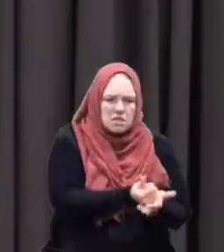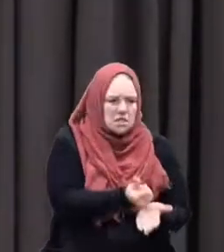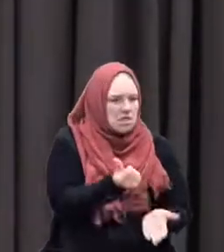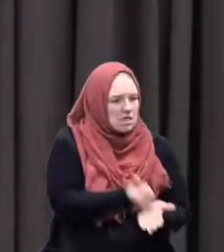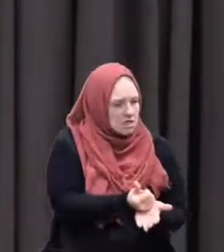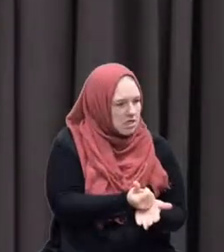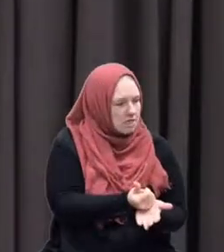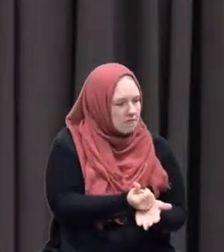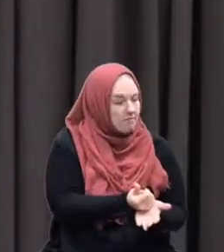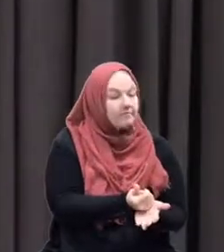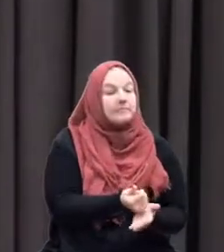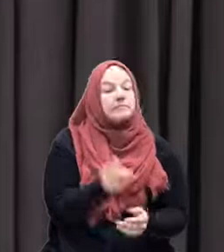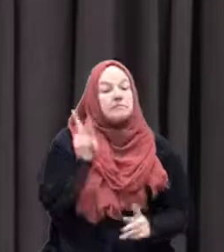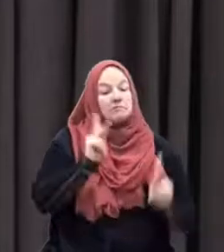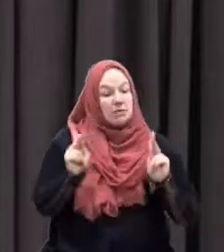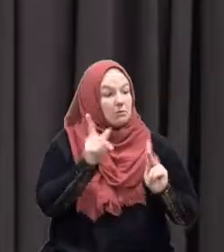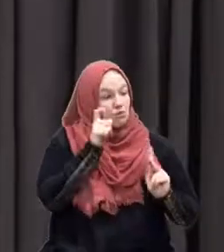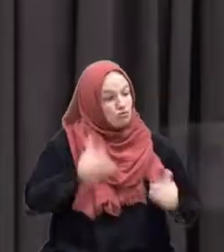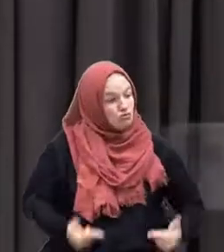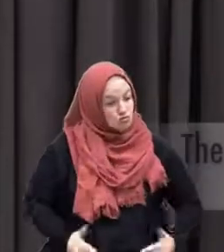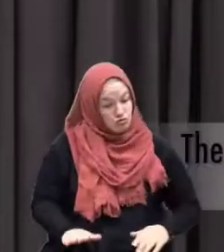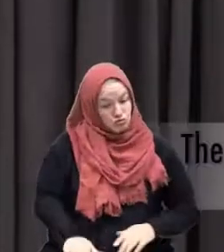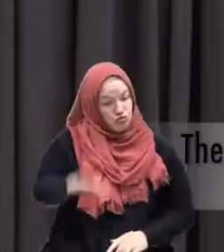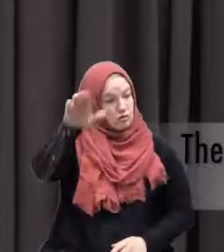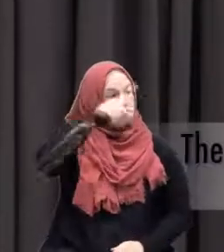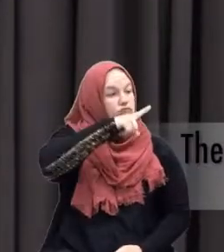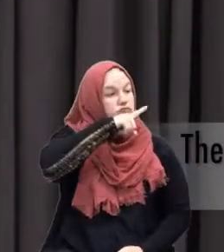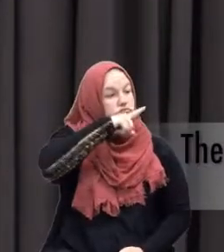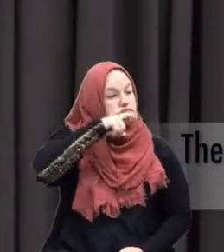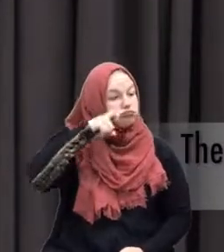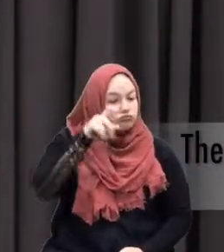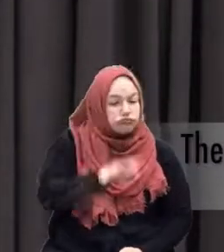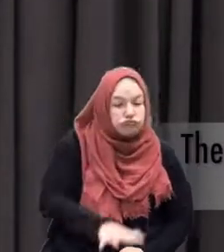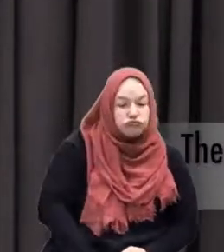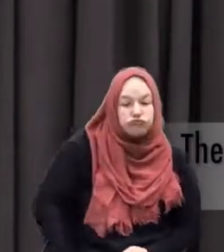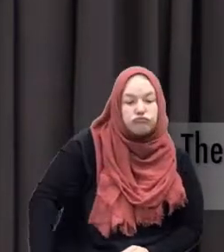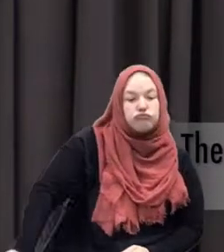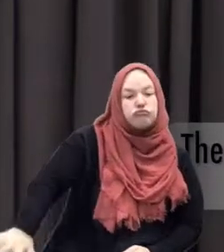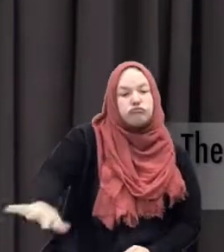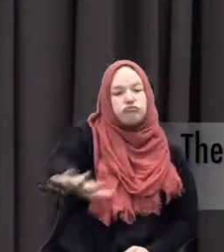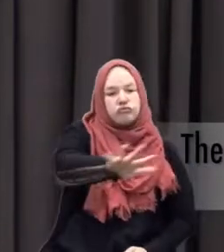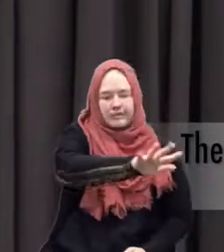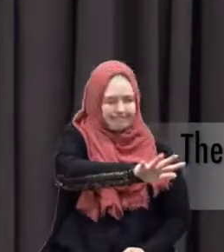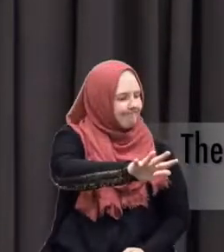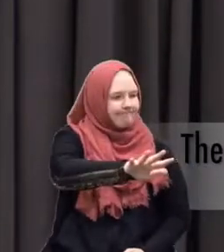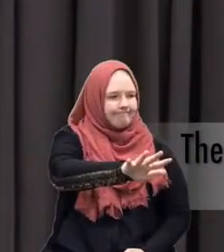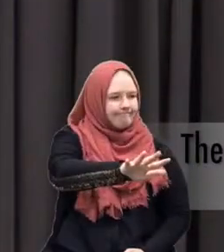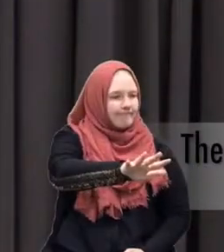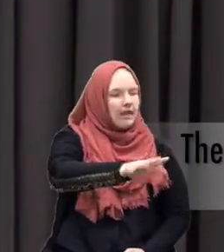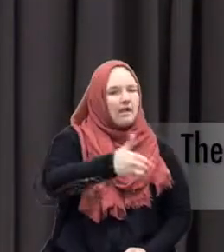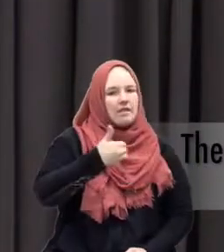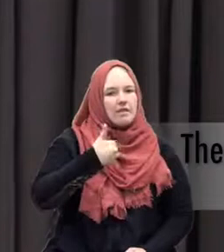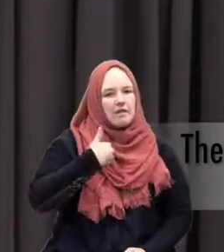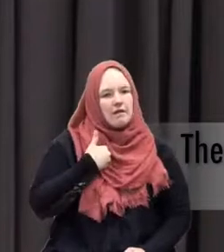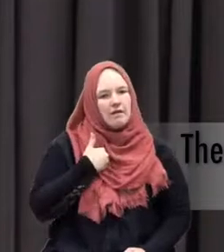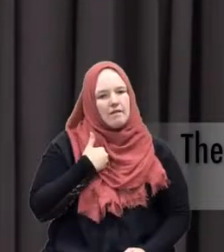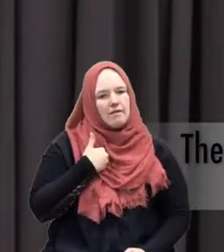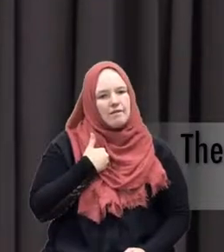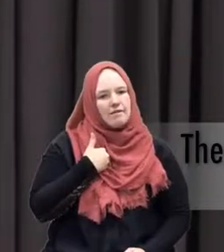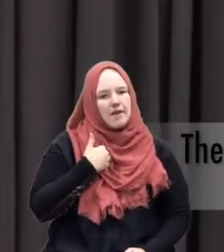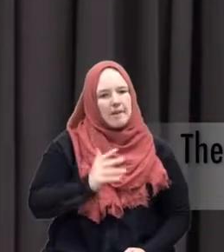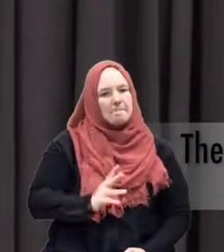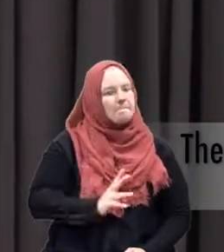But the Arabs who grew up in the desert, they had manners that were not very different from